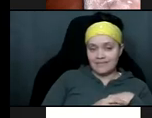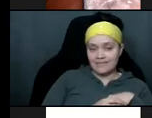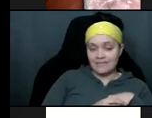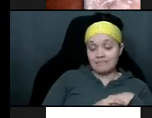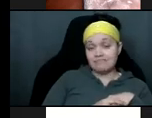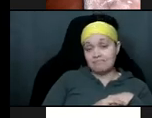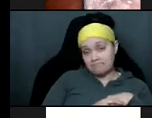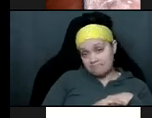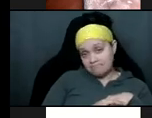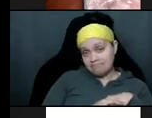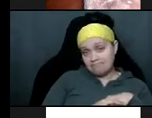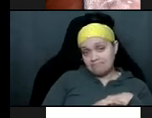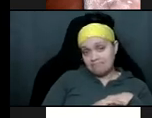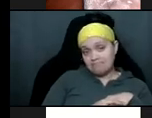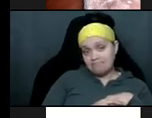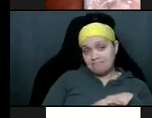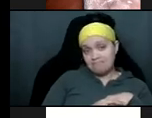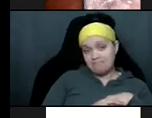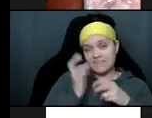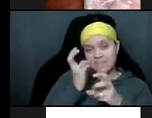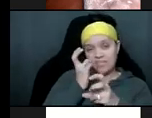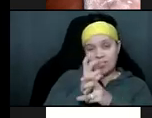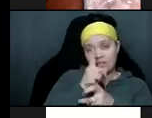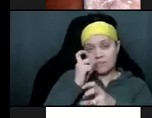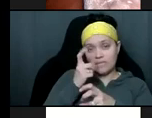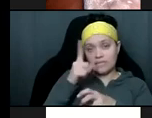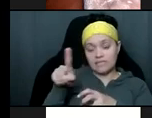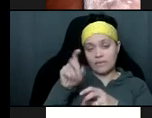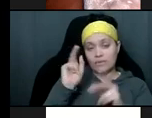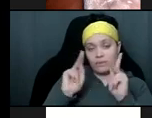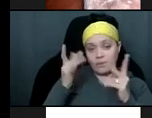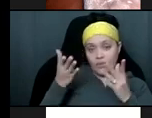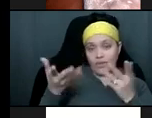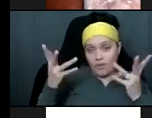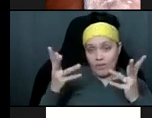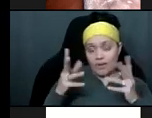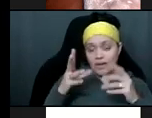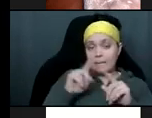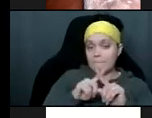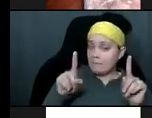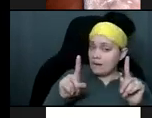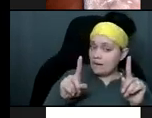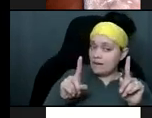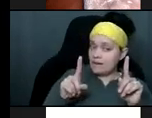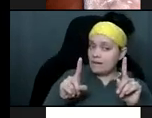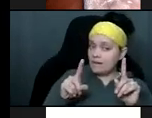Well, it's kind of harsh because there were people there, but there's Dampier's assessment that